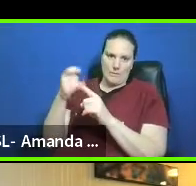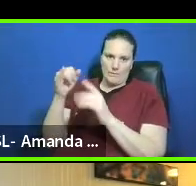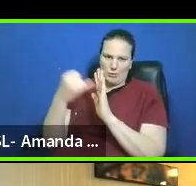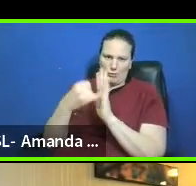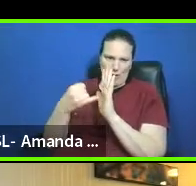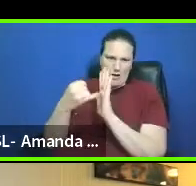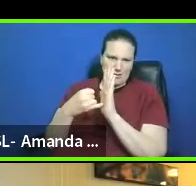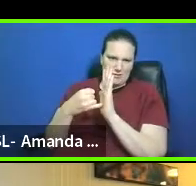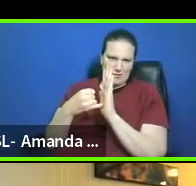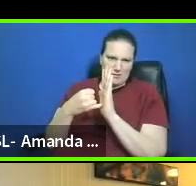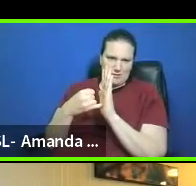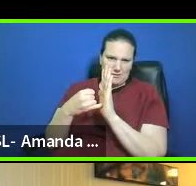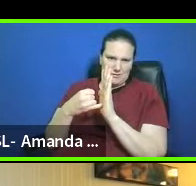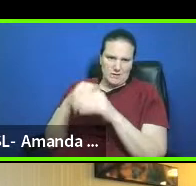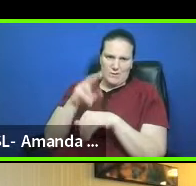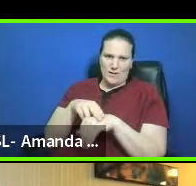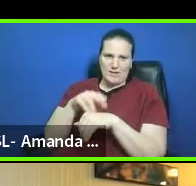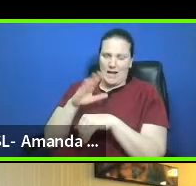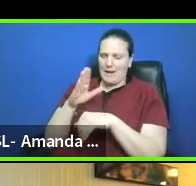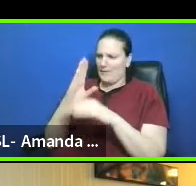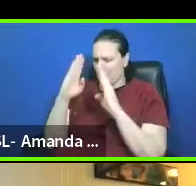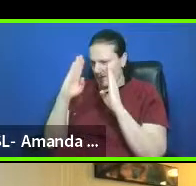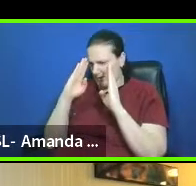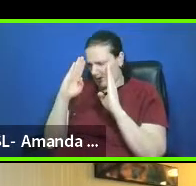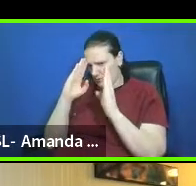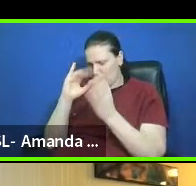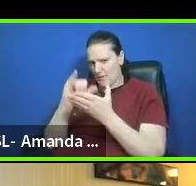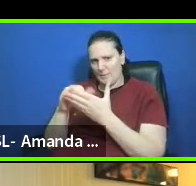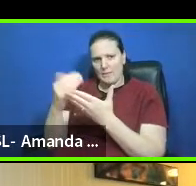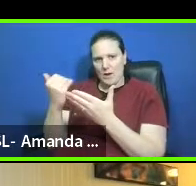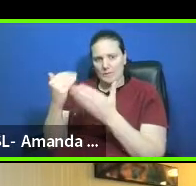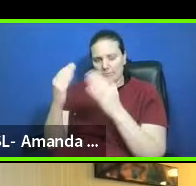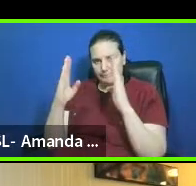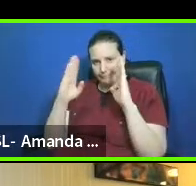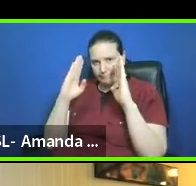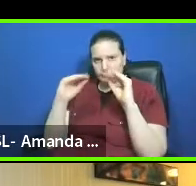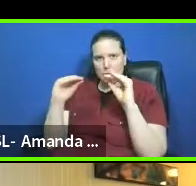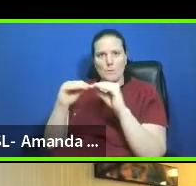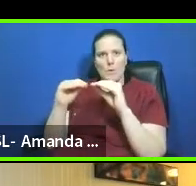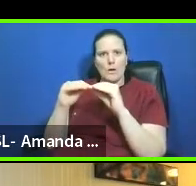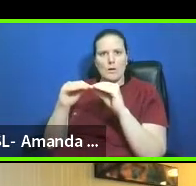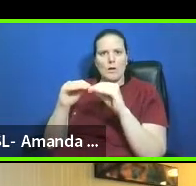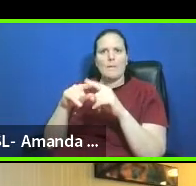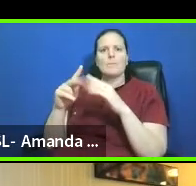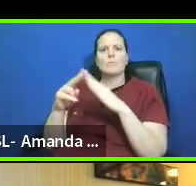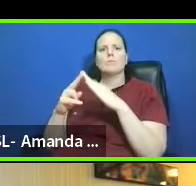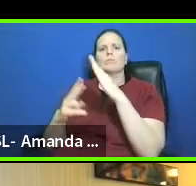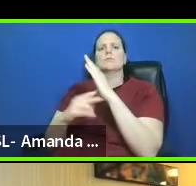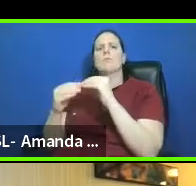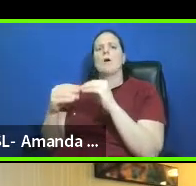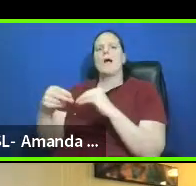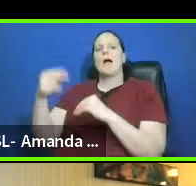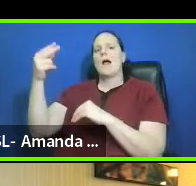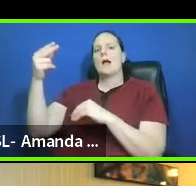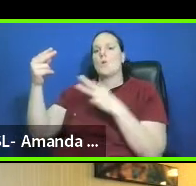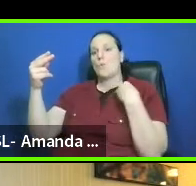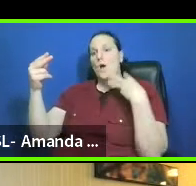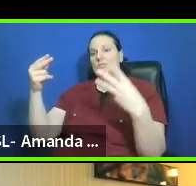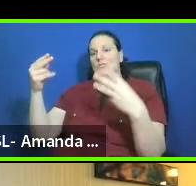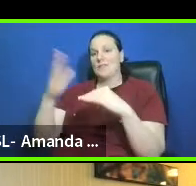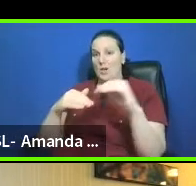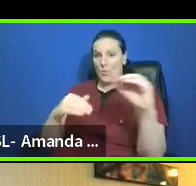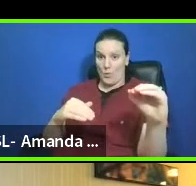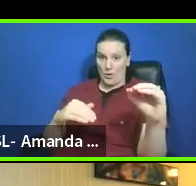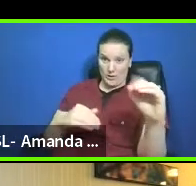drawings, and of course I've never paid much attention to it before. I'm gonna have to pay a lot more attention, but it's the bridge is higher on the Washington side than it is on the